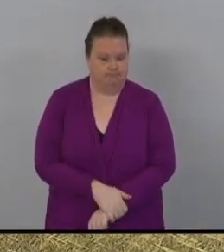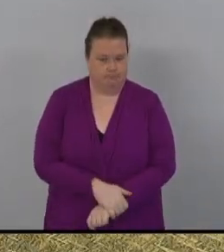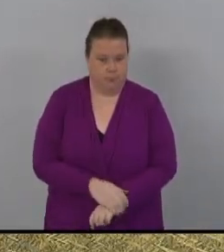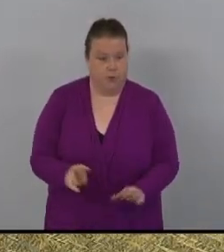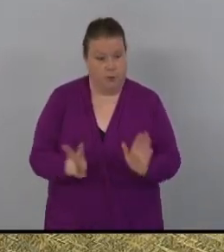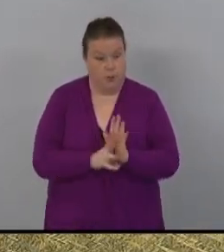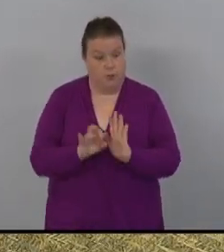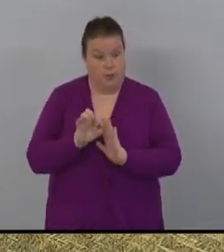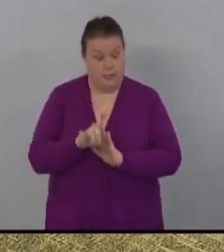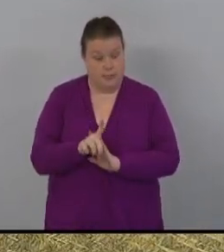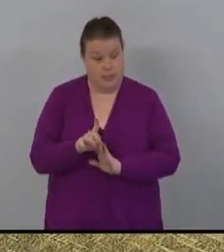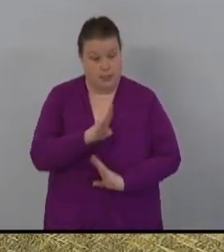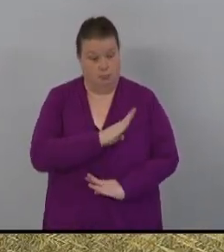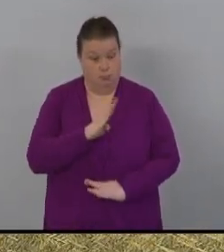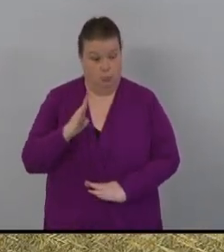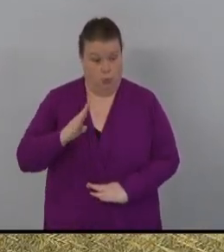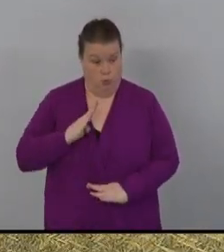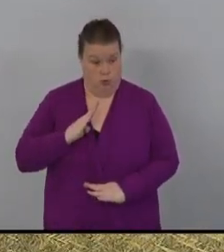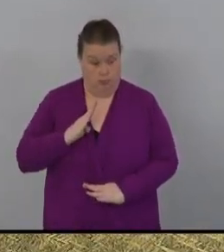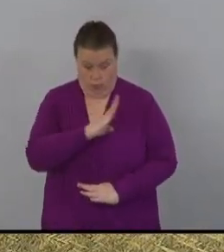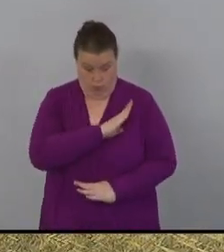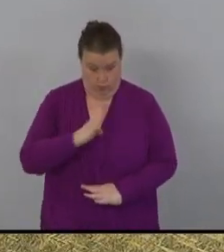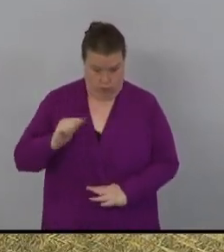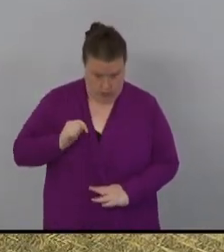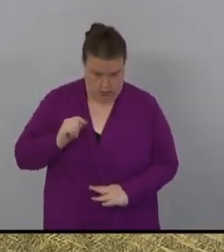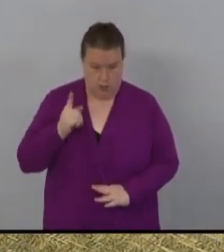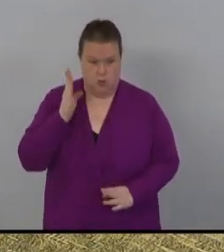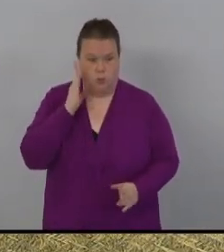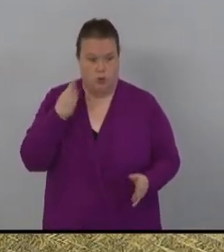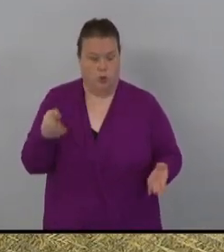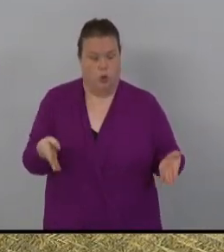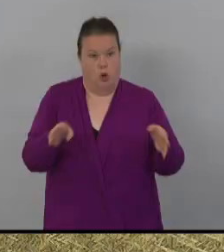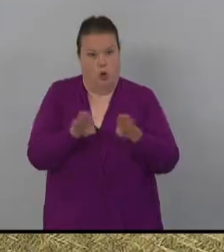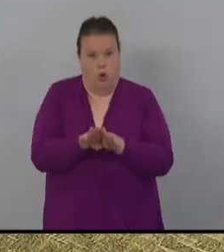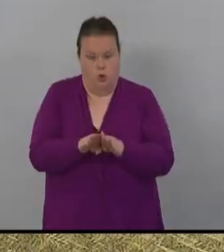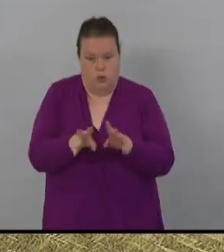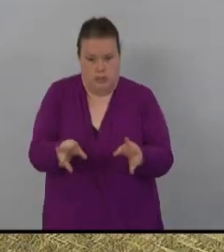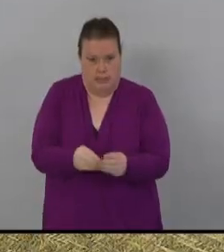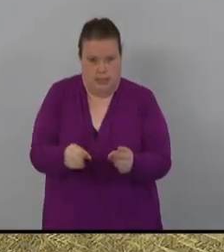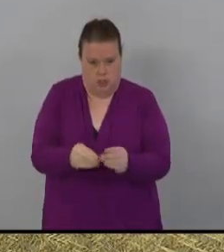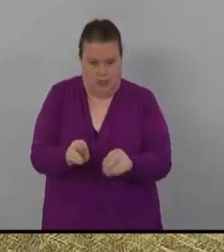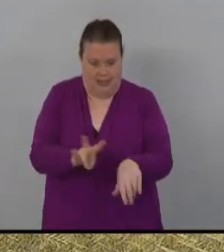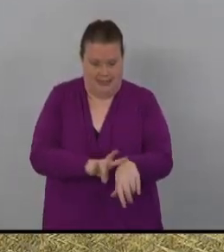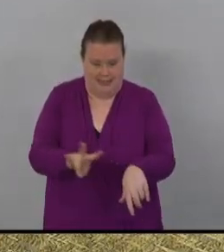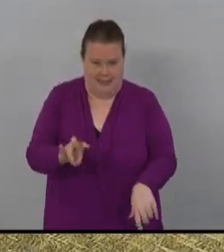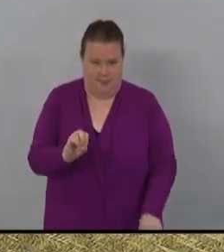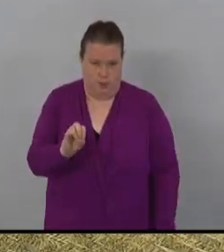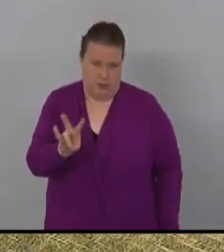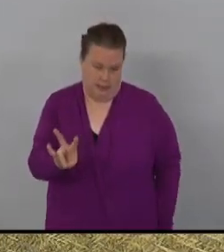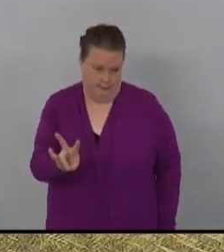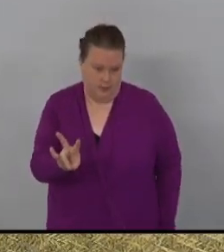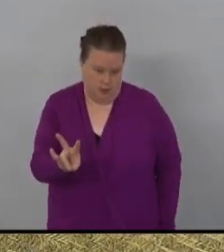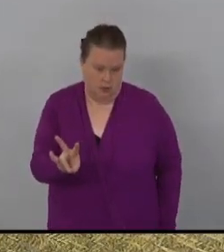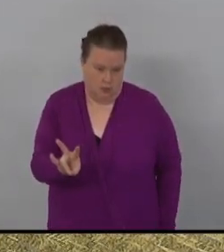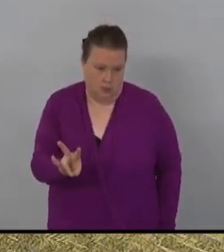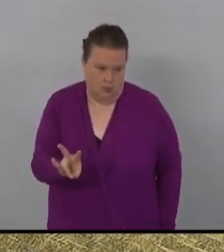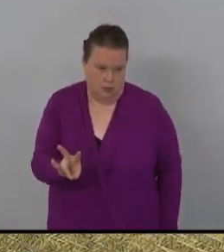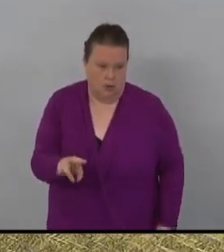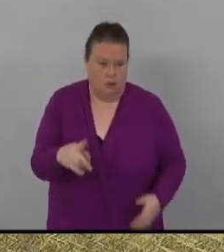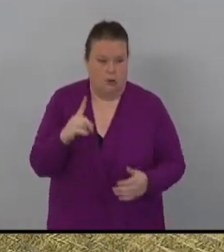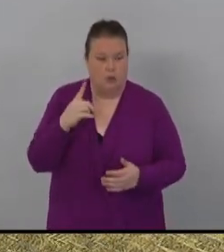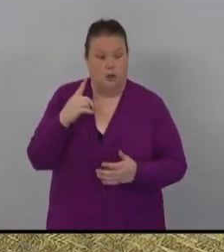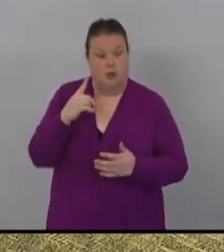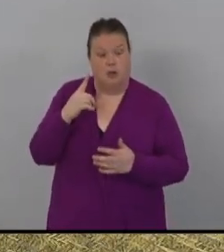the Waco ISD Board of Trustees will now go into closed session at 7:07 this time to pursue the Texas Open Meeting